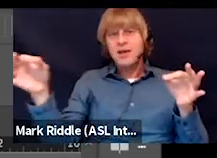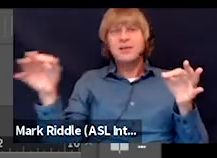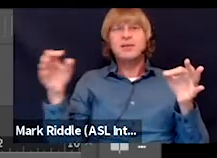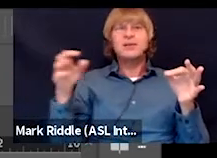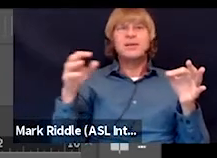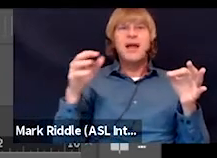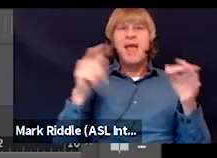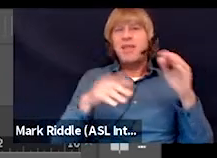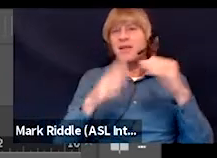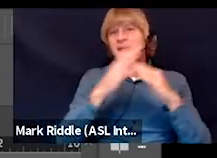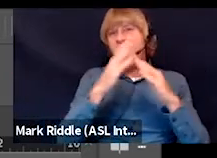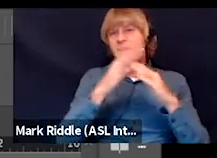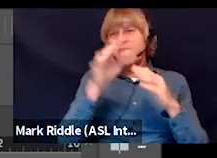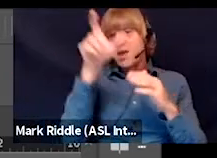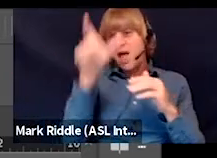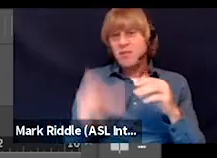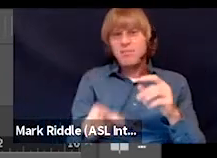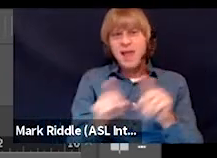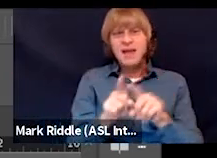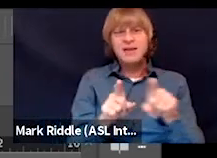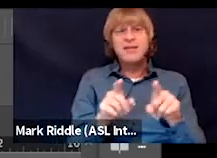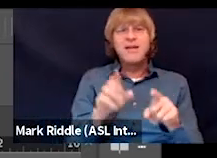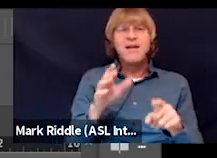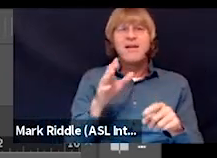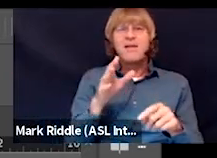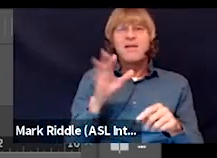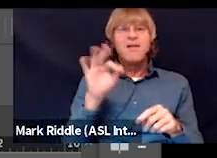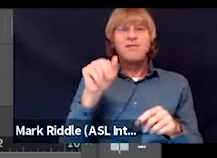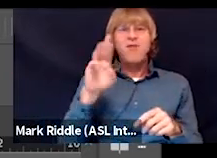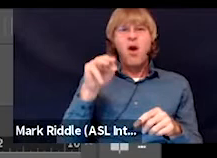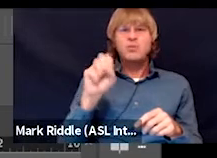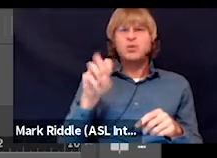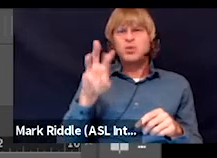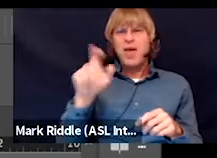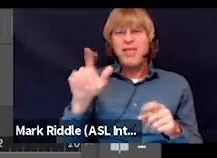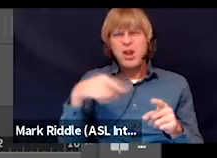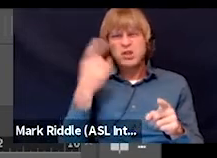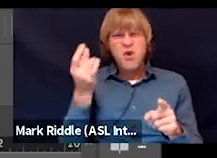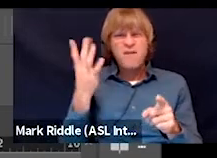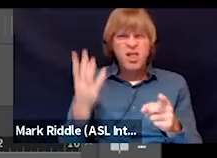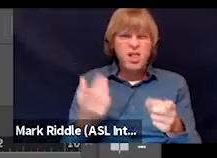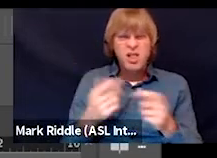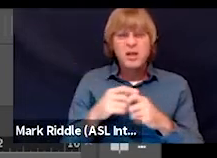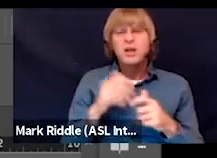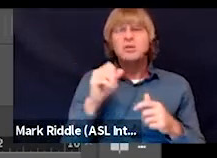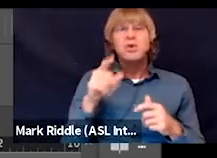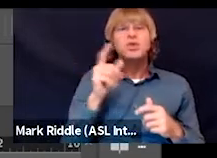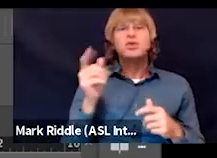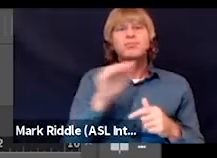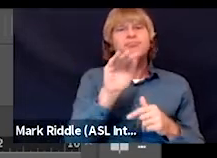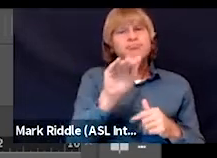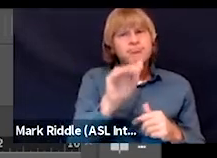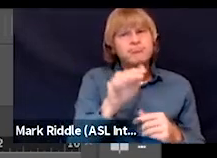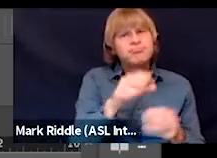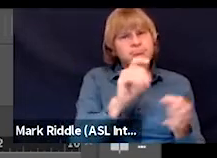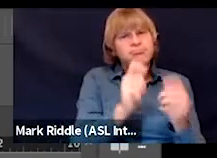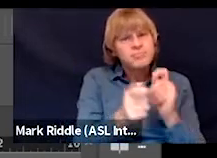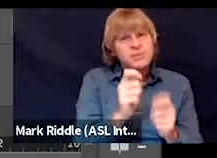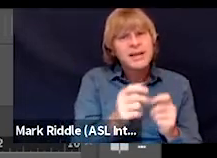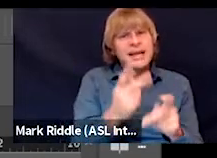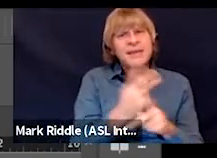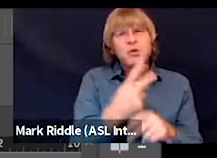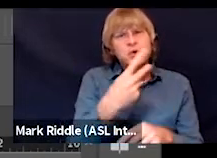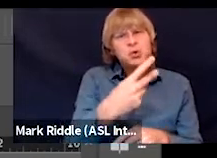be at the top of a column like farms well. That would look pretty awful. So you tell it keep at least 2